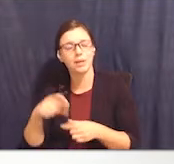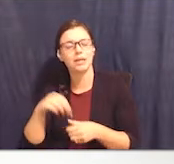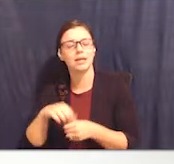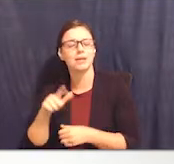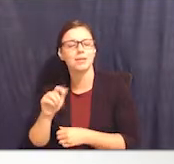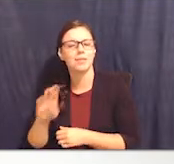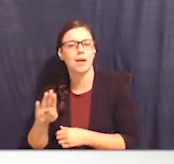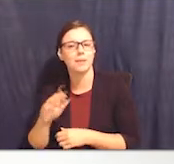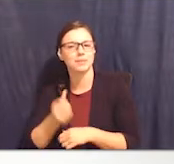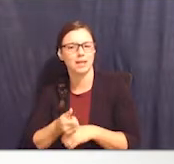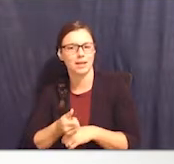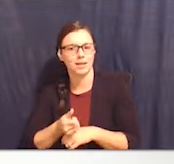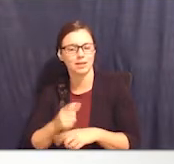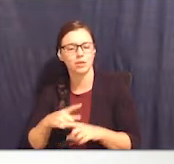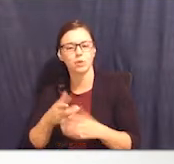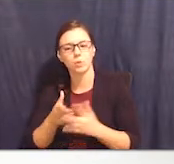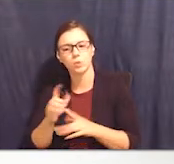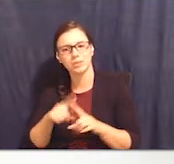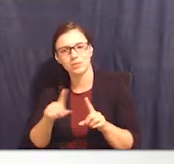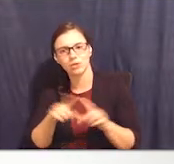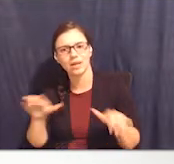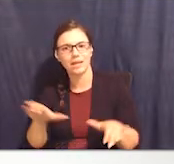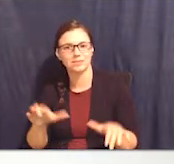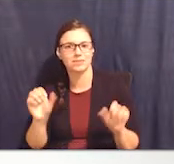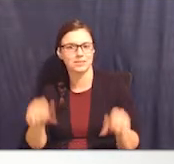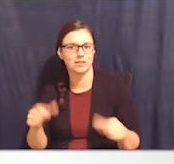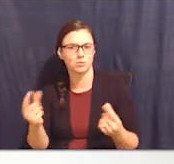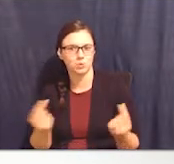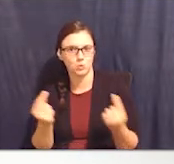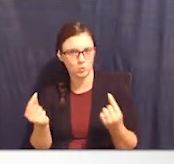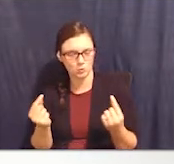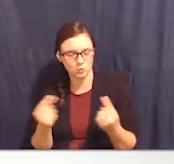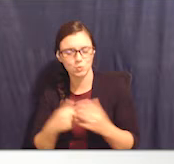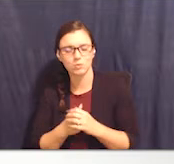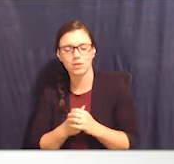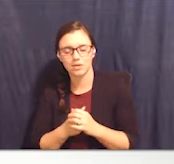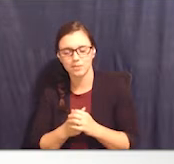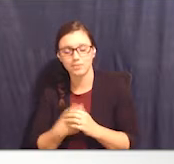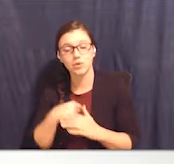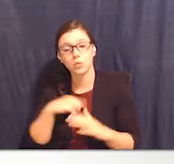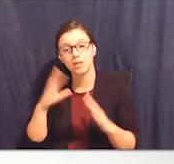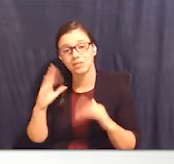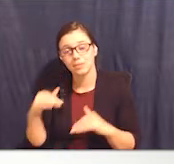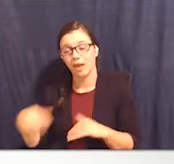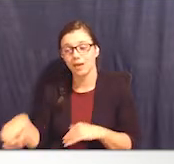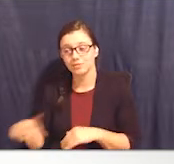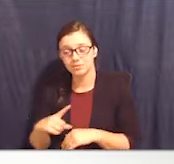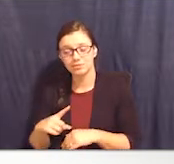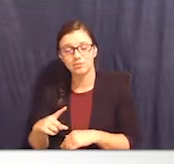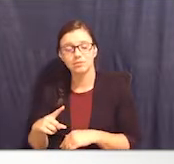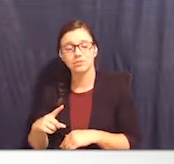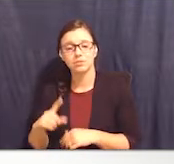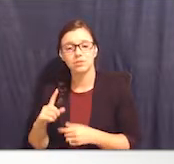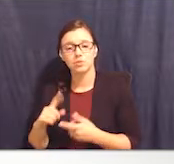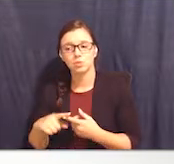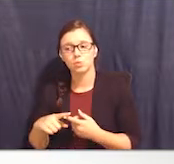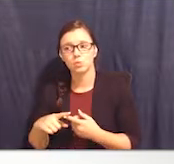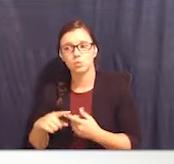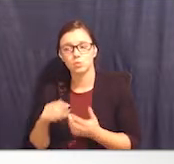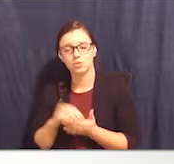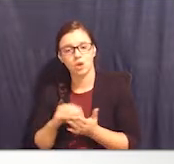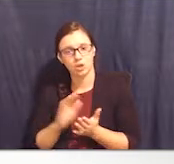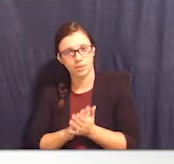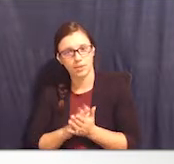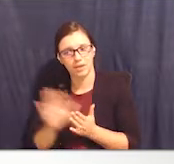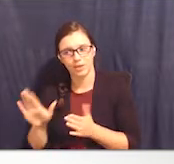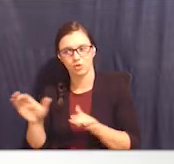They're going to start looking at career goals. They're going to look at, okay, you know what? I have an interest in gardening, or